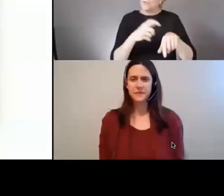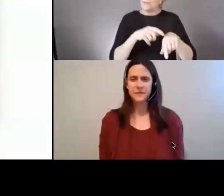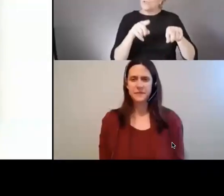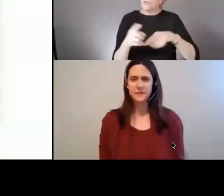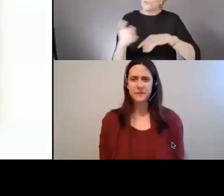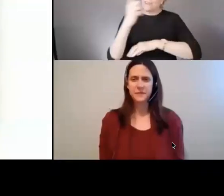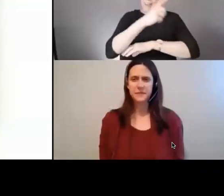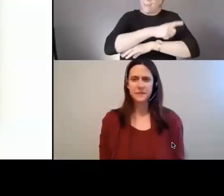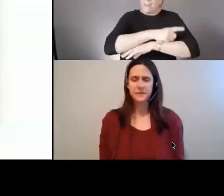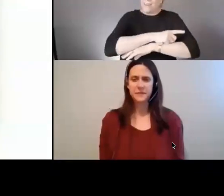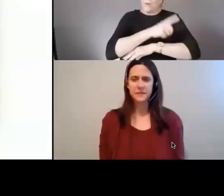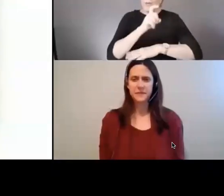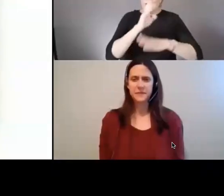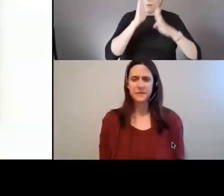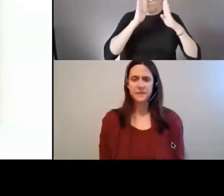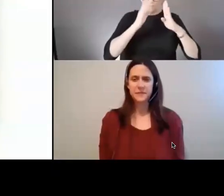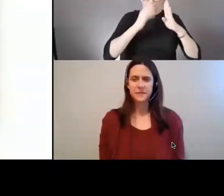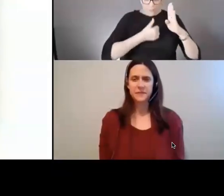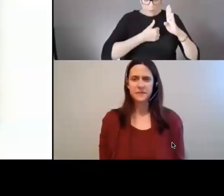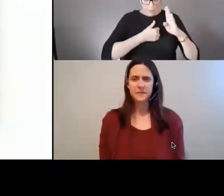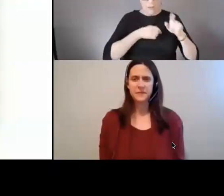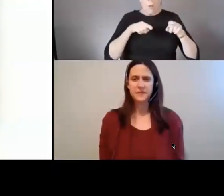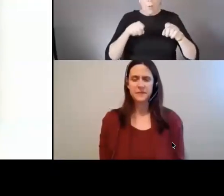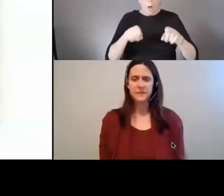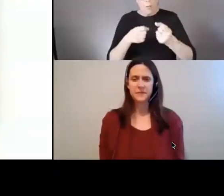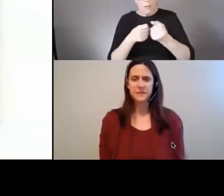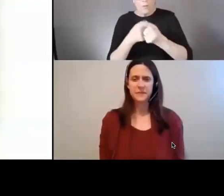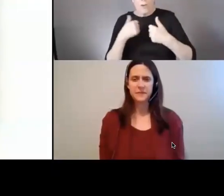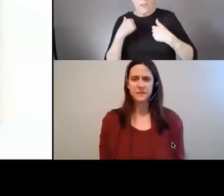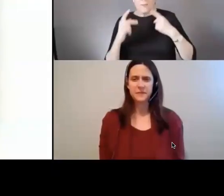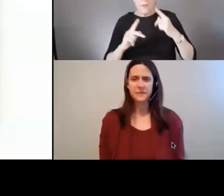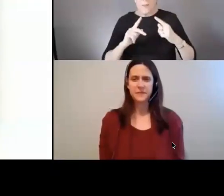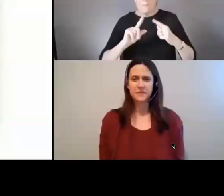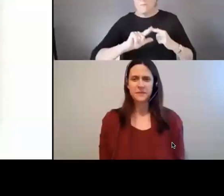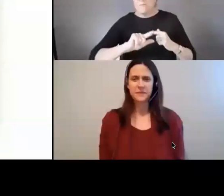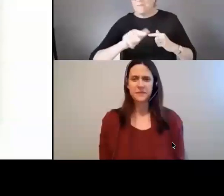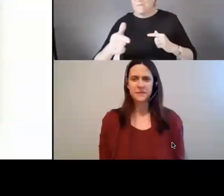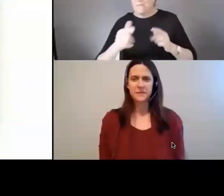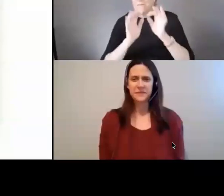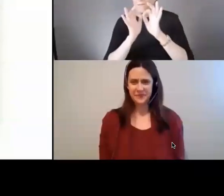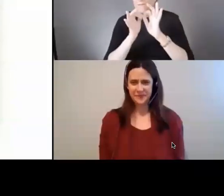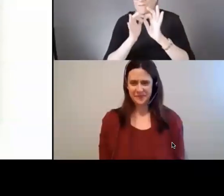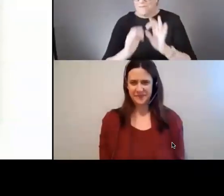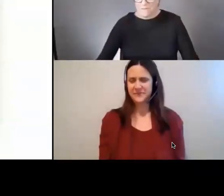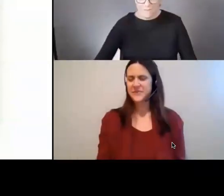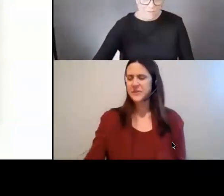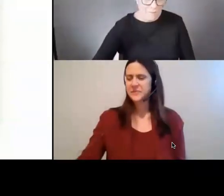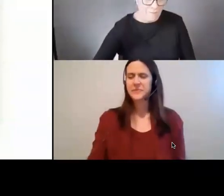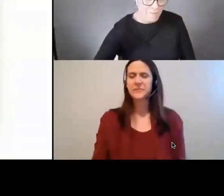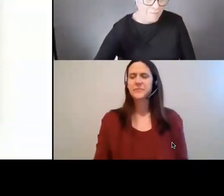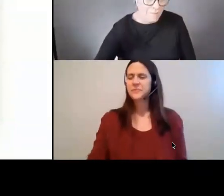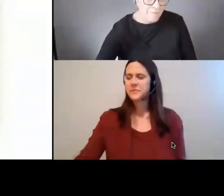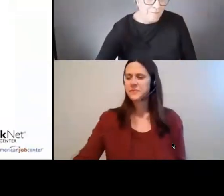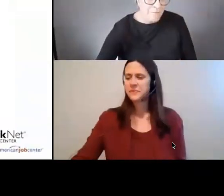to be in tune with ourselves as we support young people moving forward. Okay? So we are here today to definitely talk about